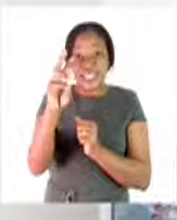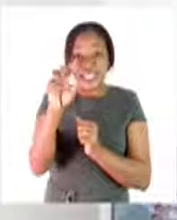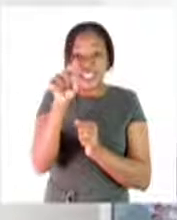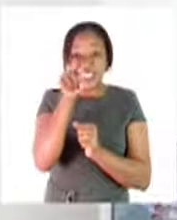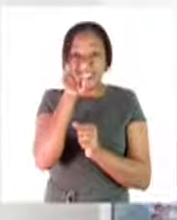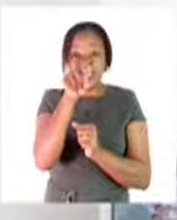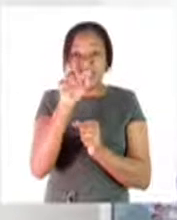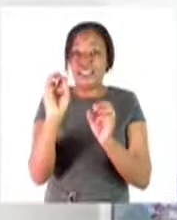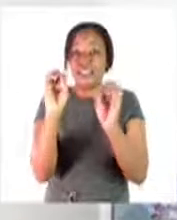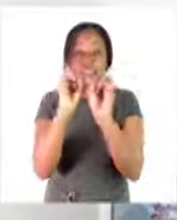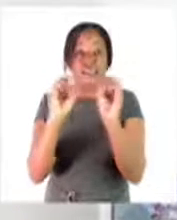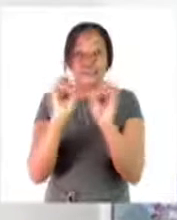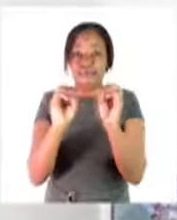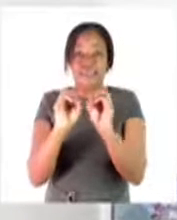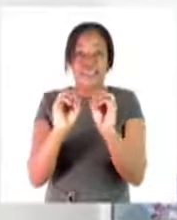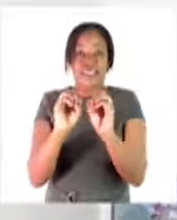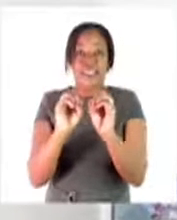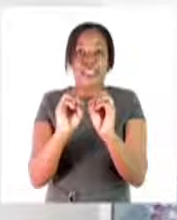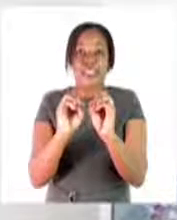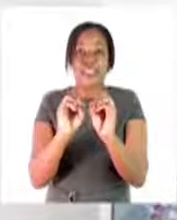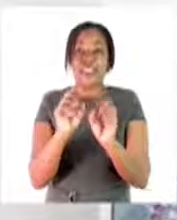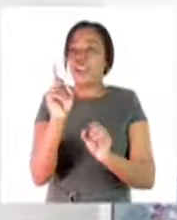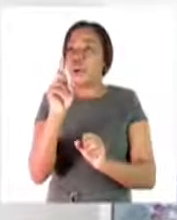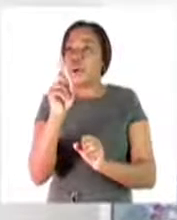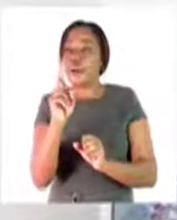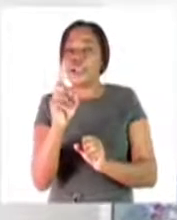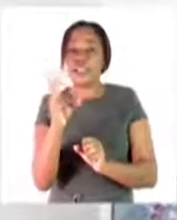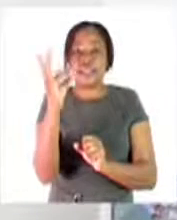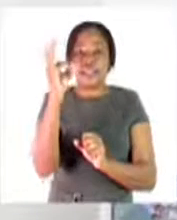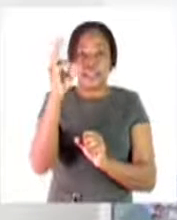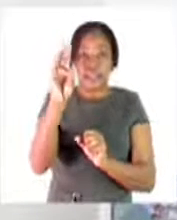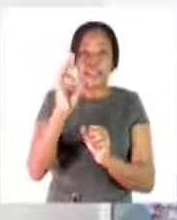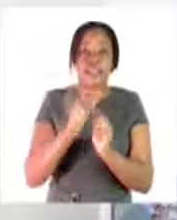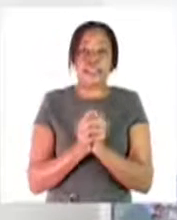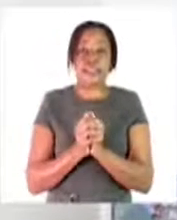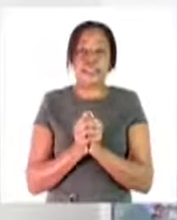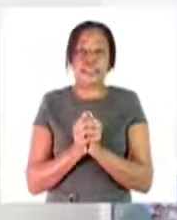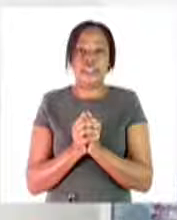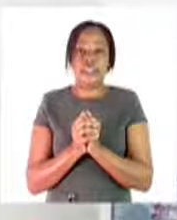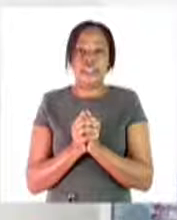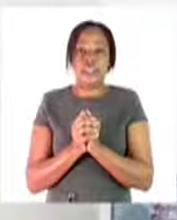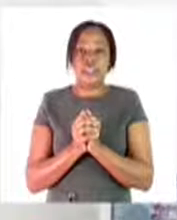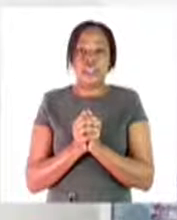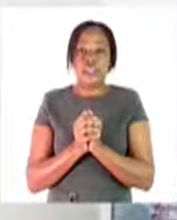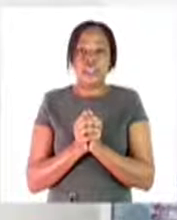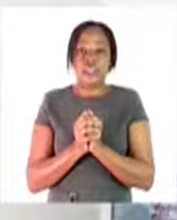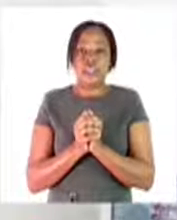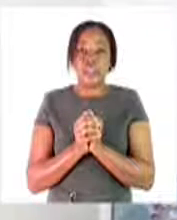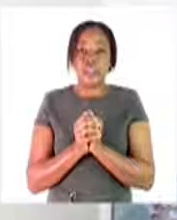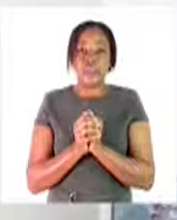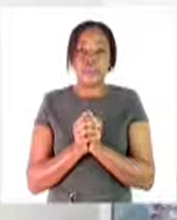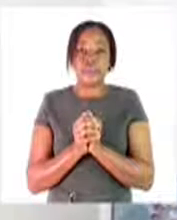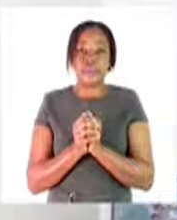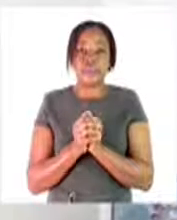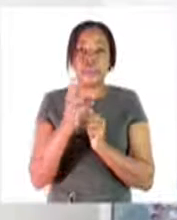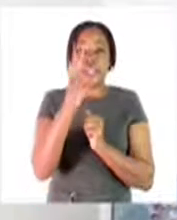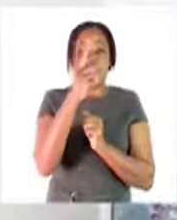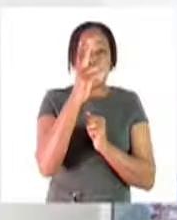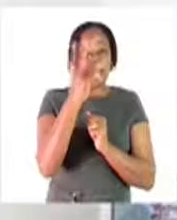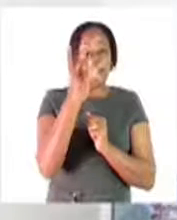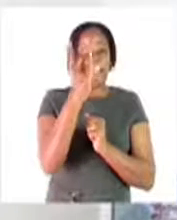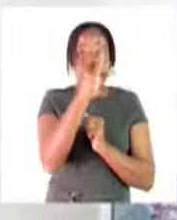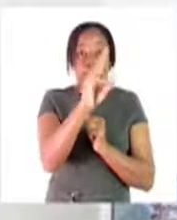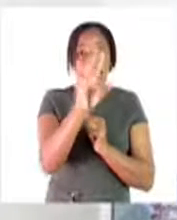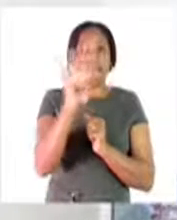is 0. It will give us 7. So that is the answer, is 74.